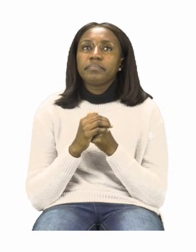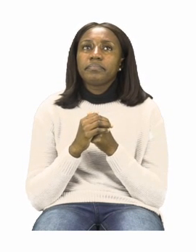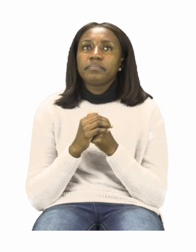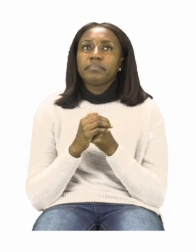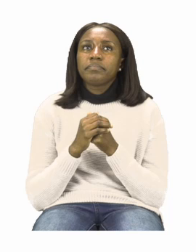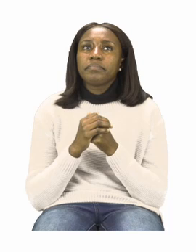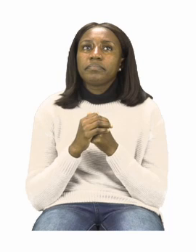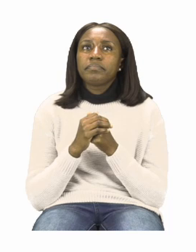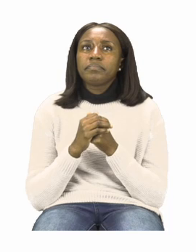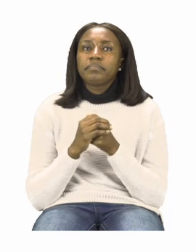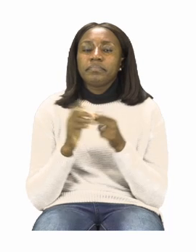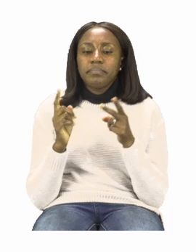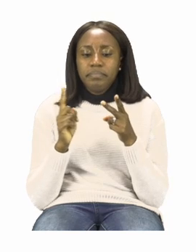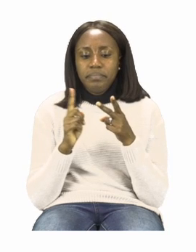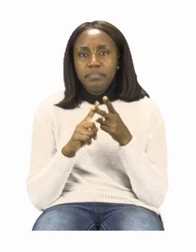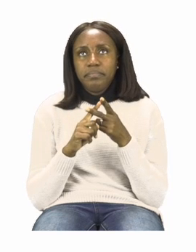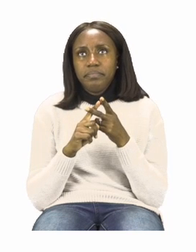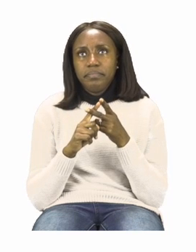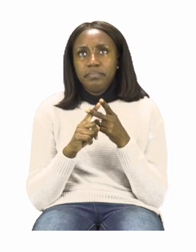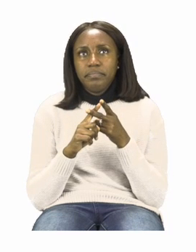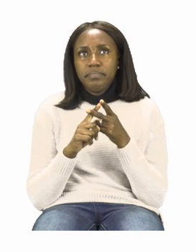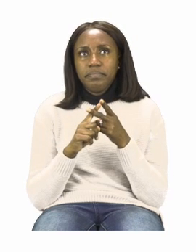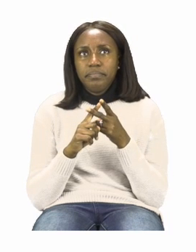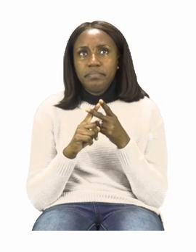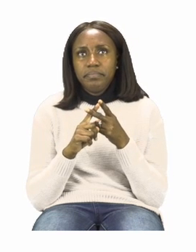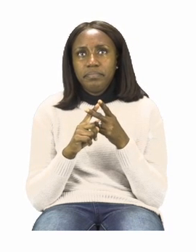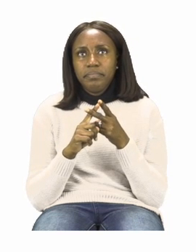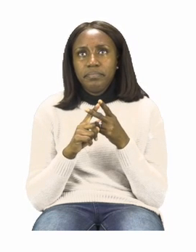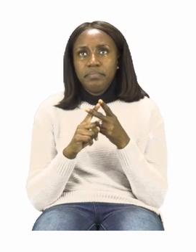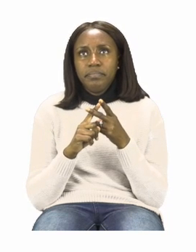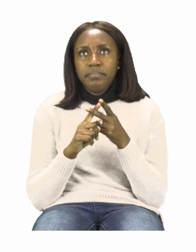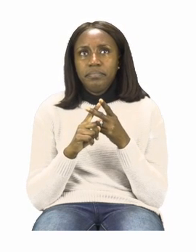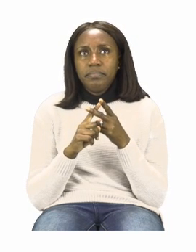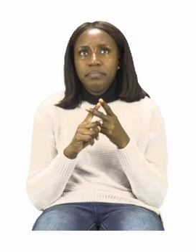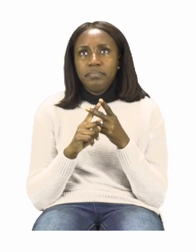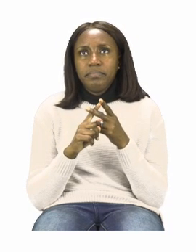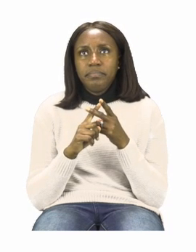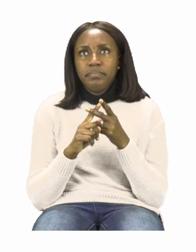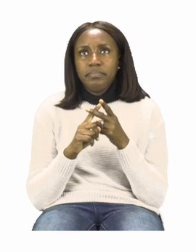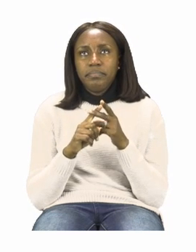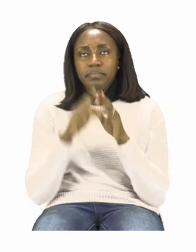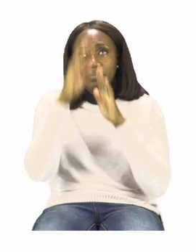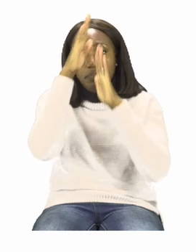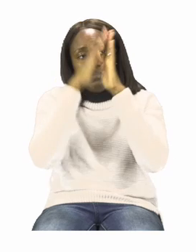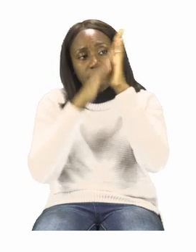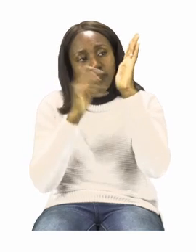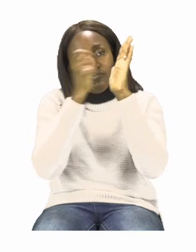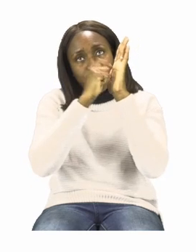In the second picture, what do you see in the second picture?